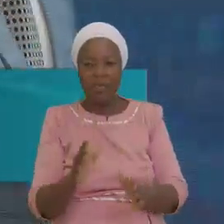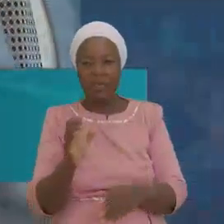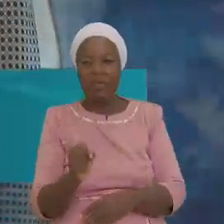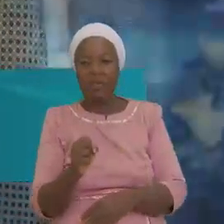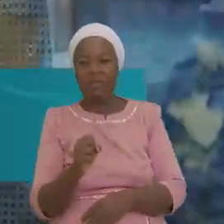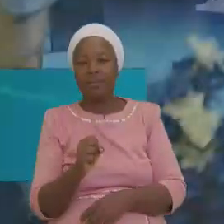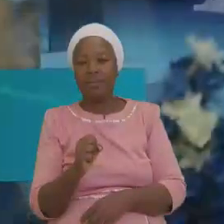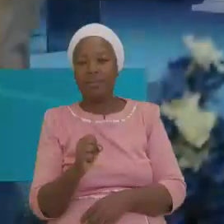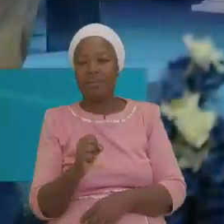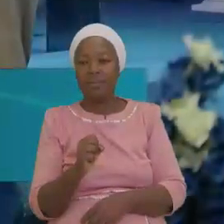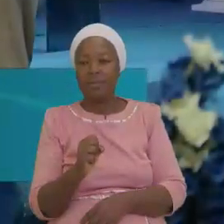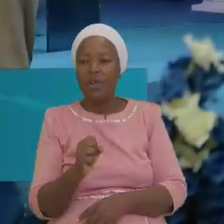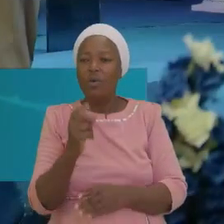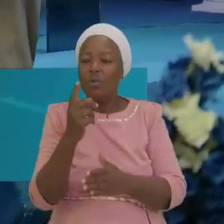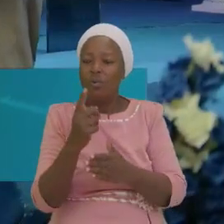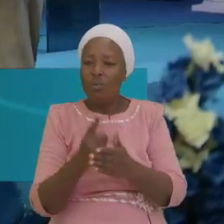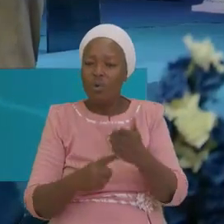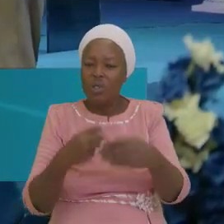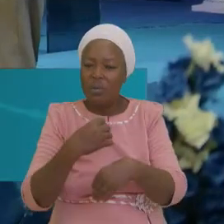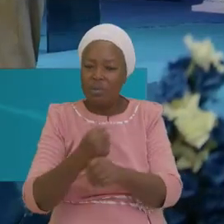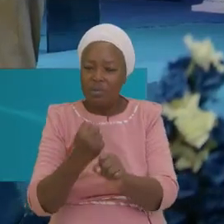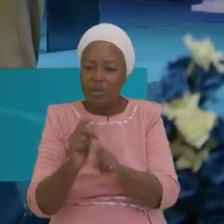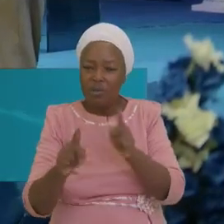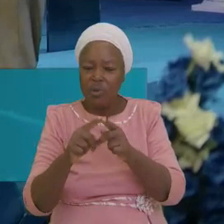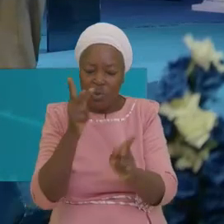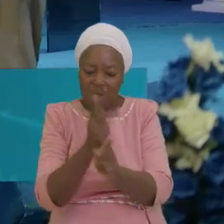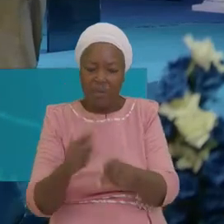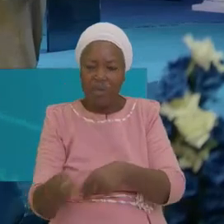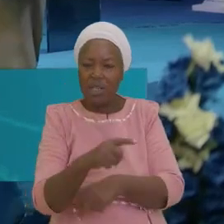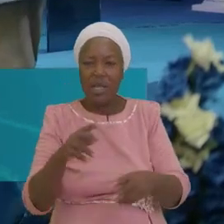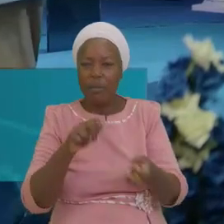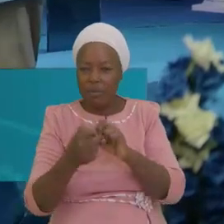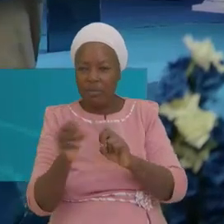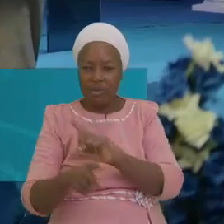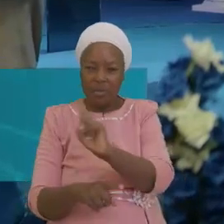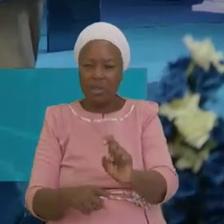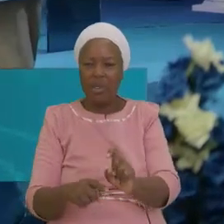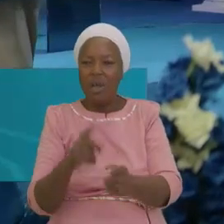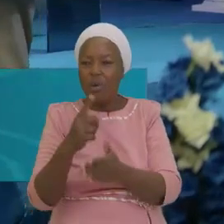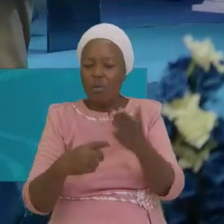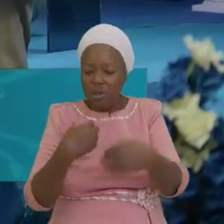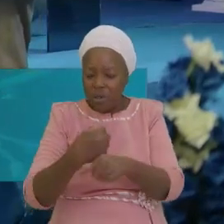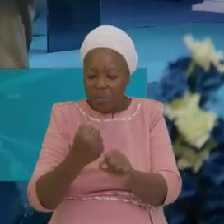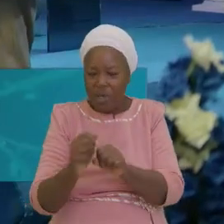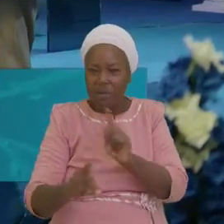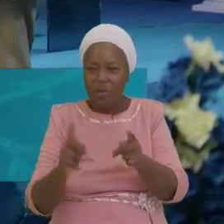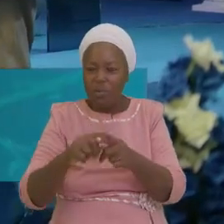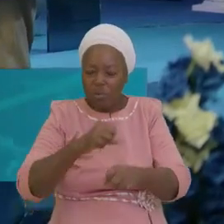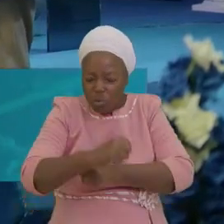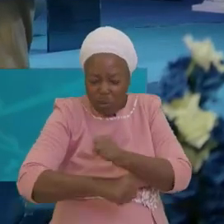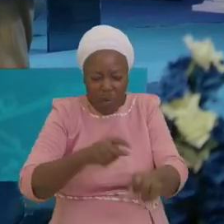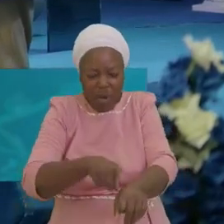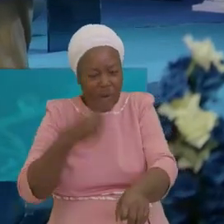What makes people to keep their problem? What makes people to suffer long in their problems?